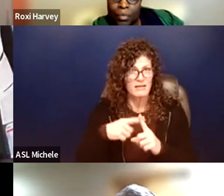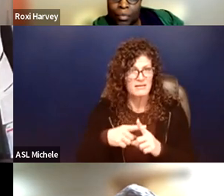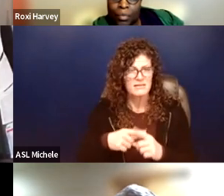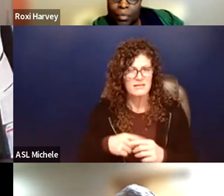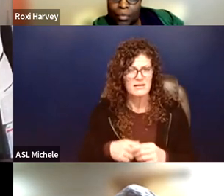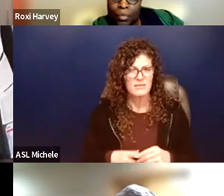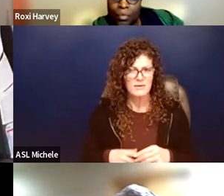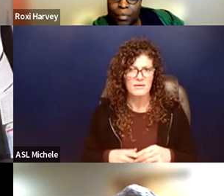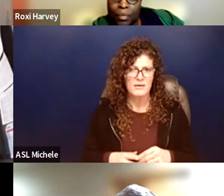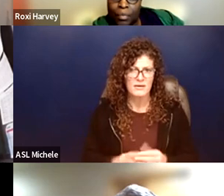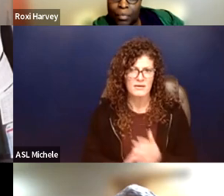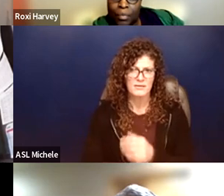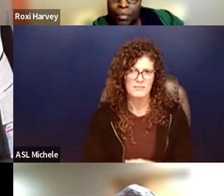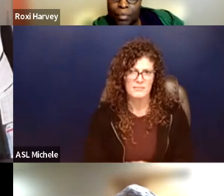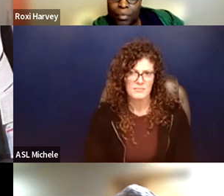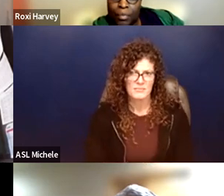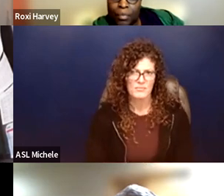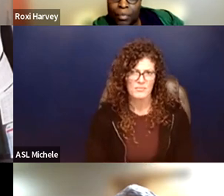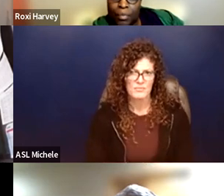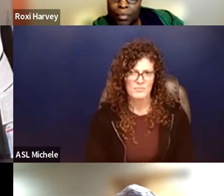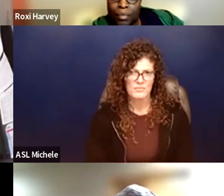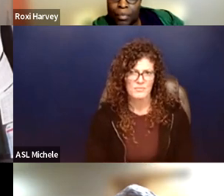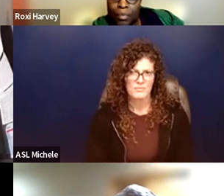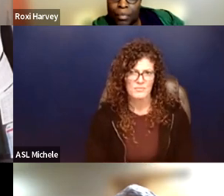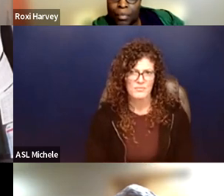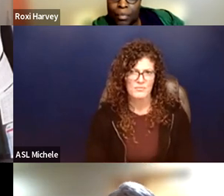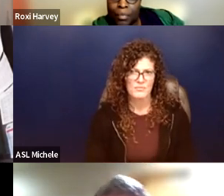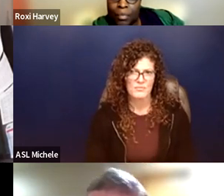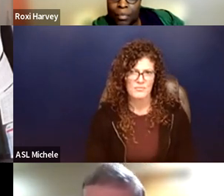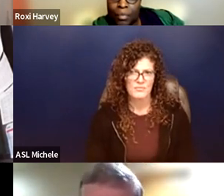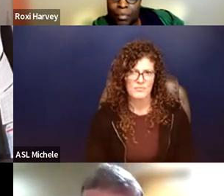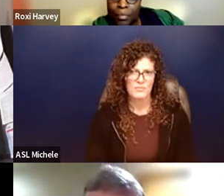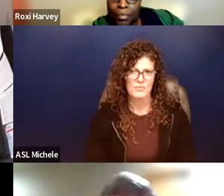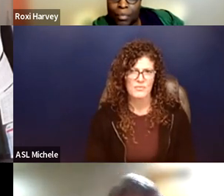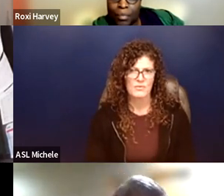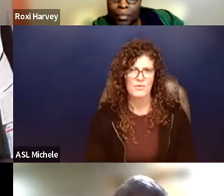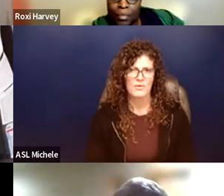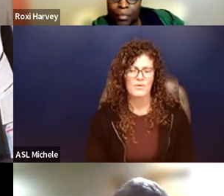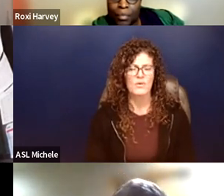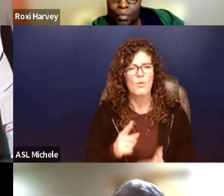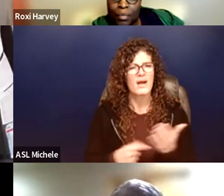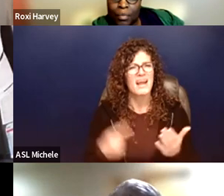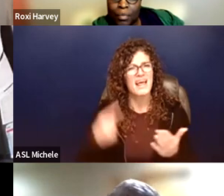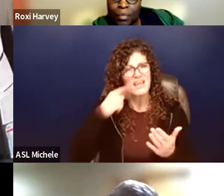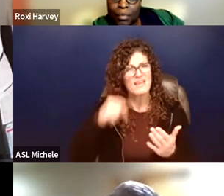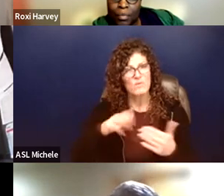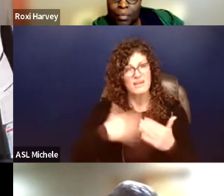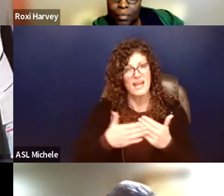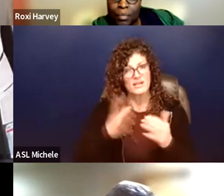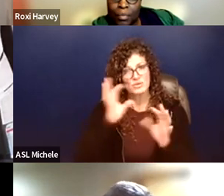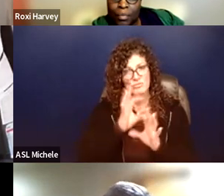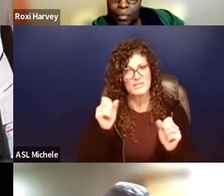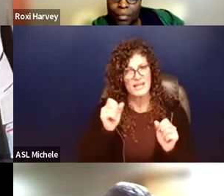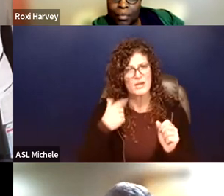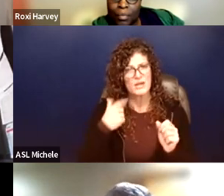are really showing out. So what I think that collects what's important for the superintendent, what's needed, it's definitely we need a